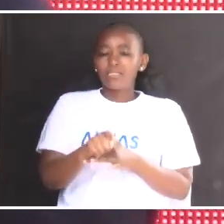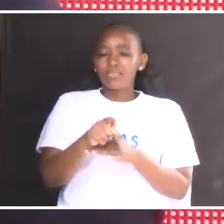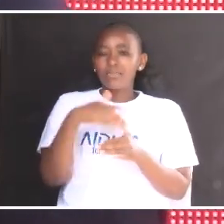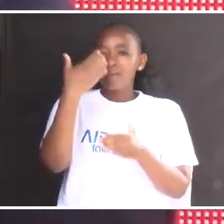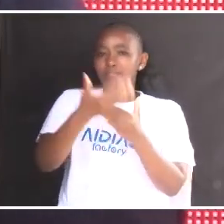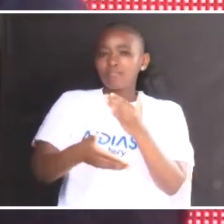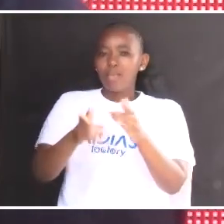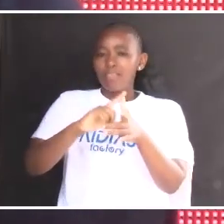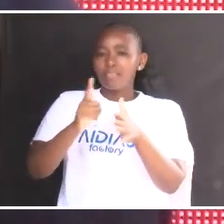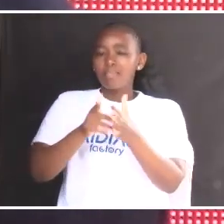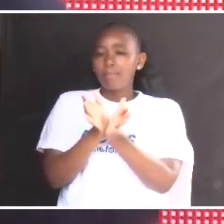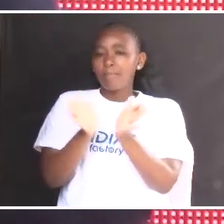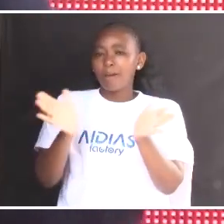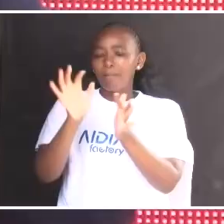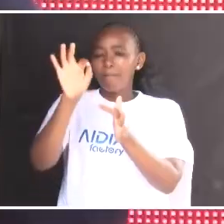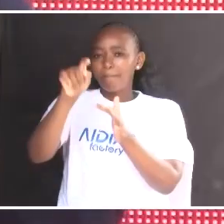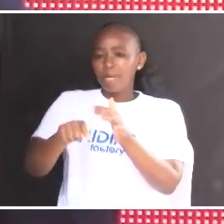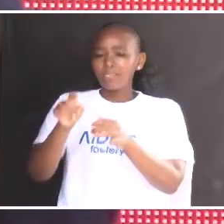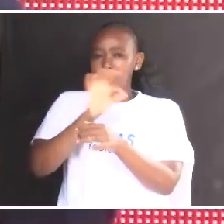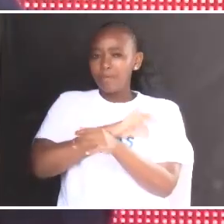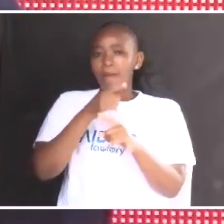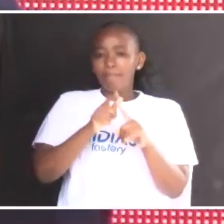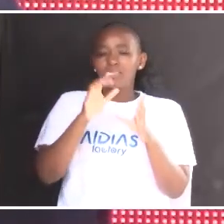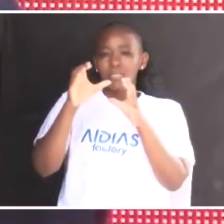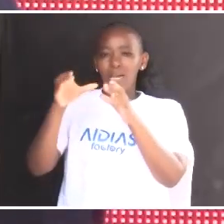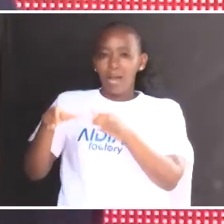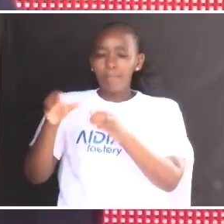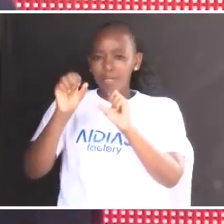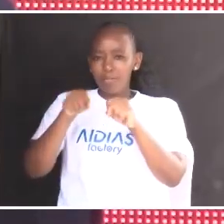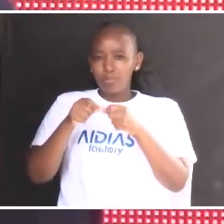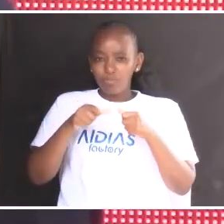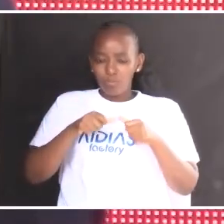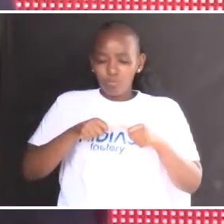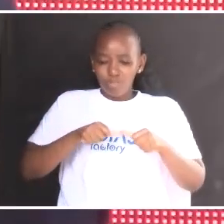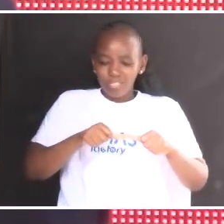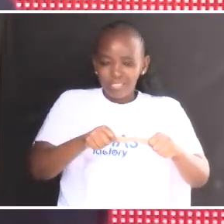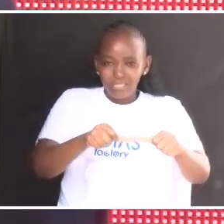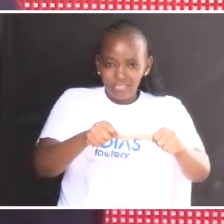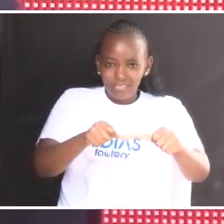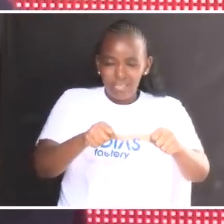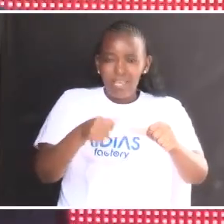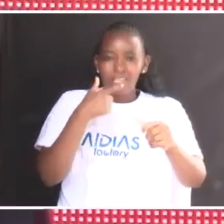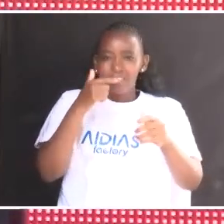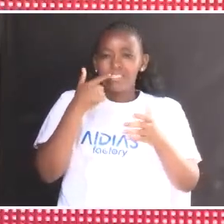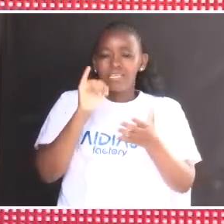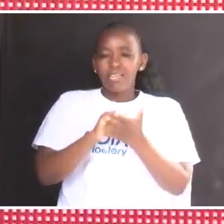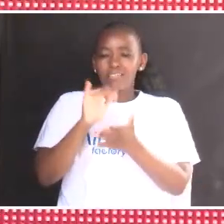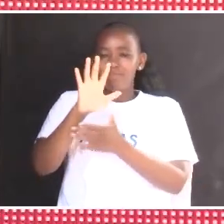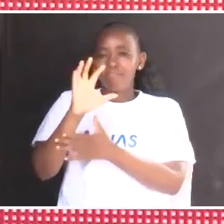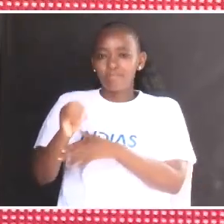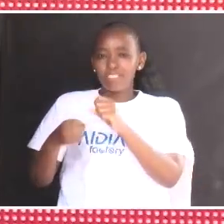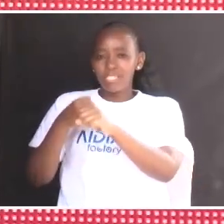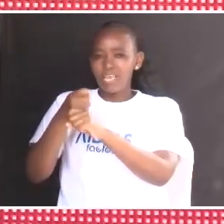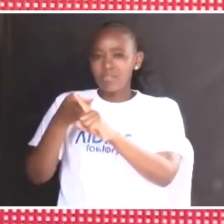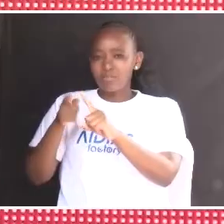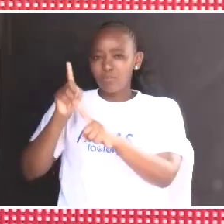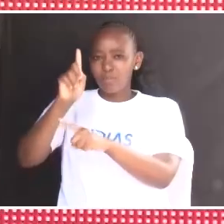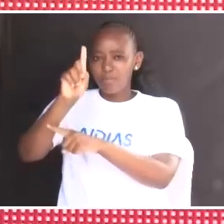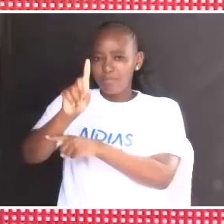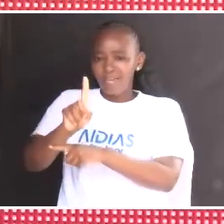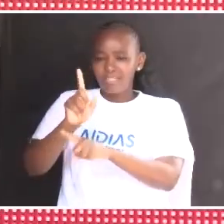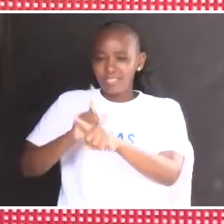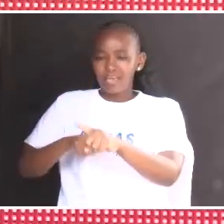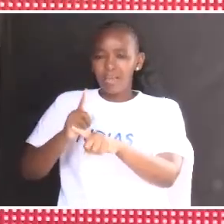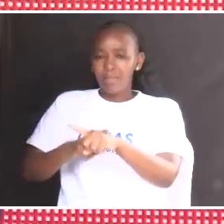end, then the public must benefit. But companies, because they can exist indefinitely, we say it is 50 years from the first time